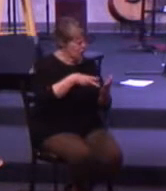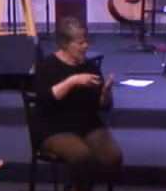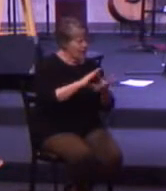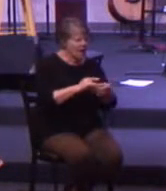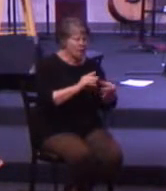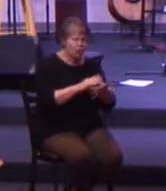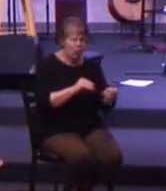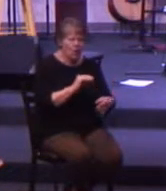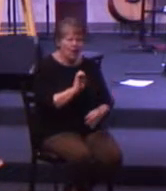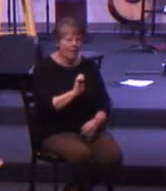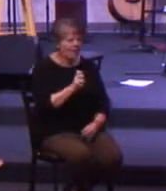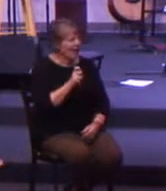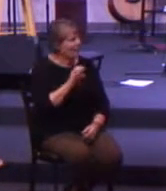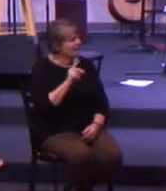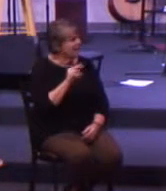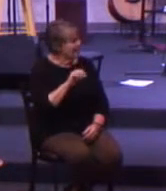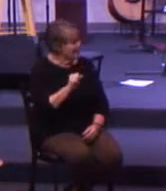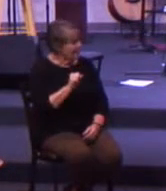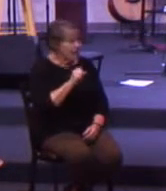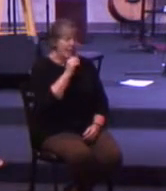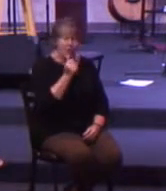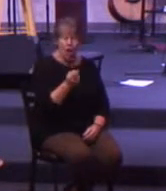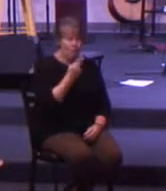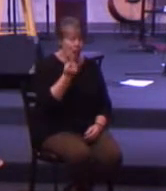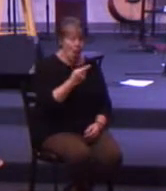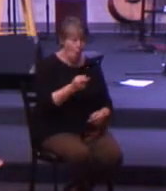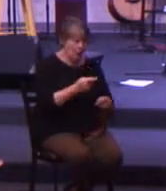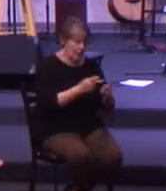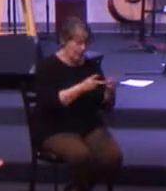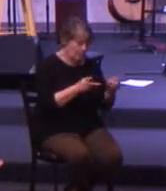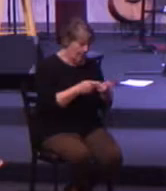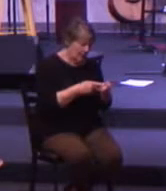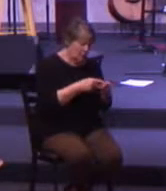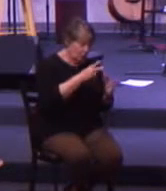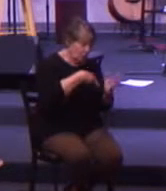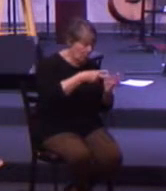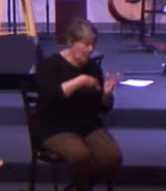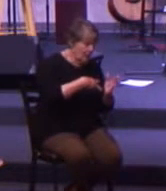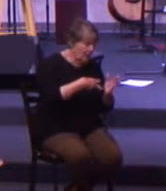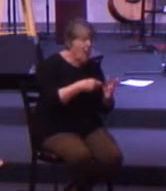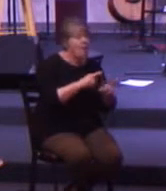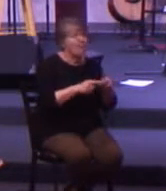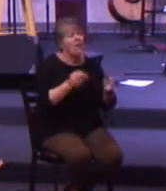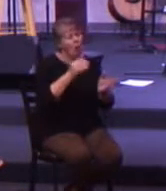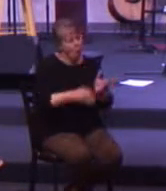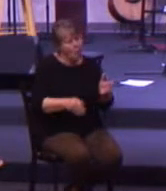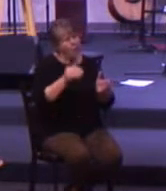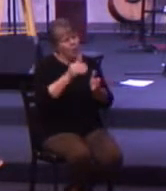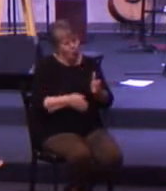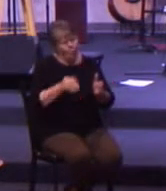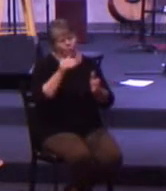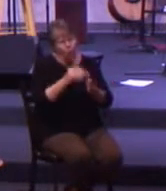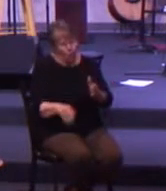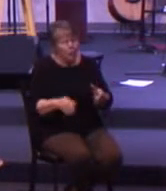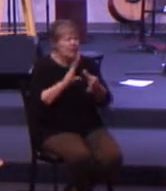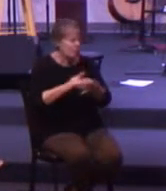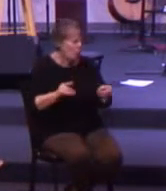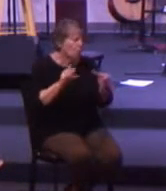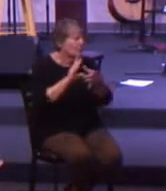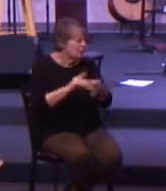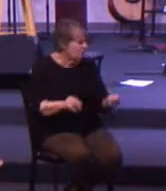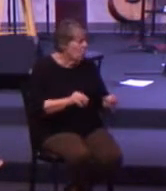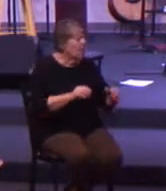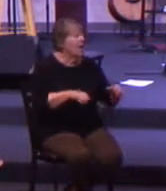is not the only place we see it, but actually over and over in Scripture, story after story after story, life after life after